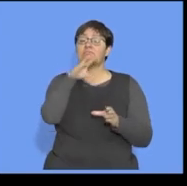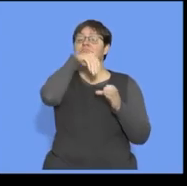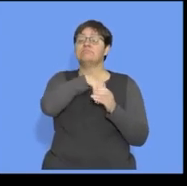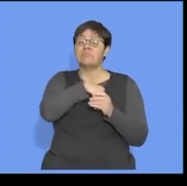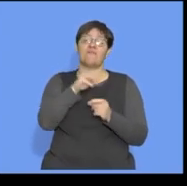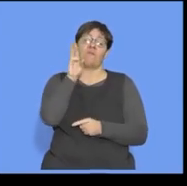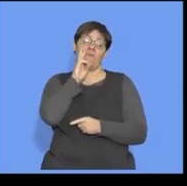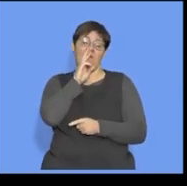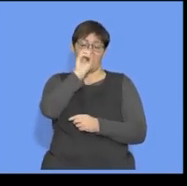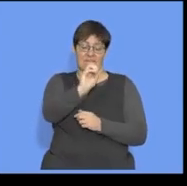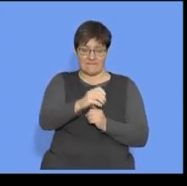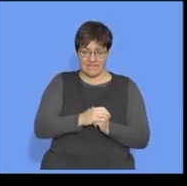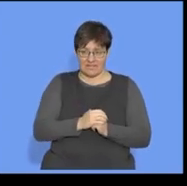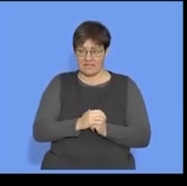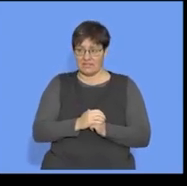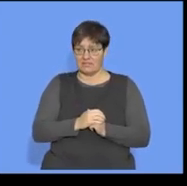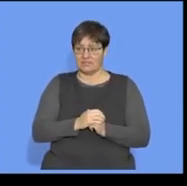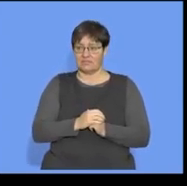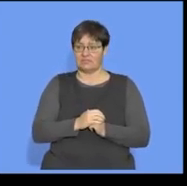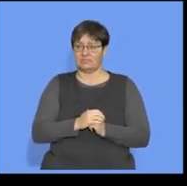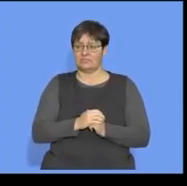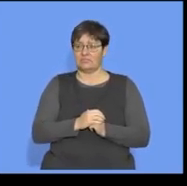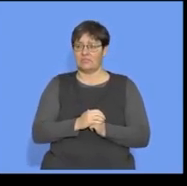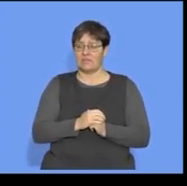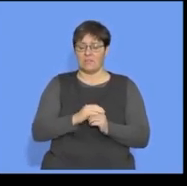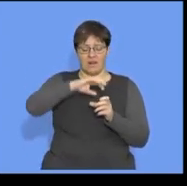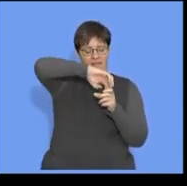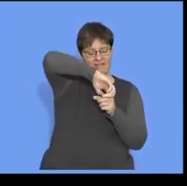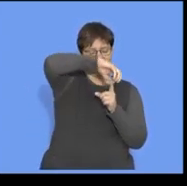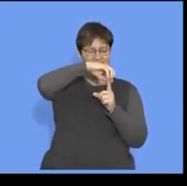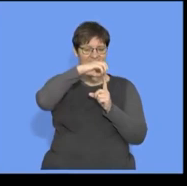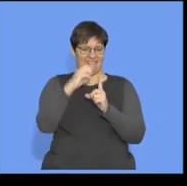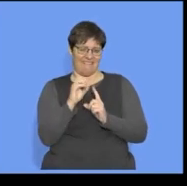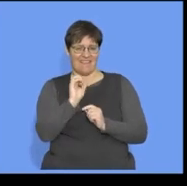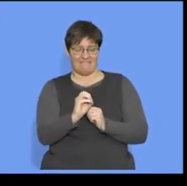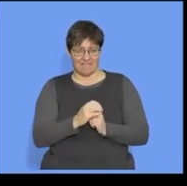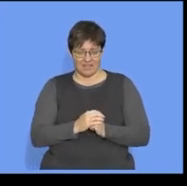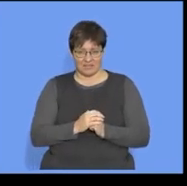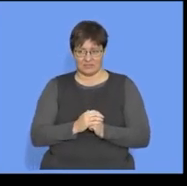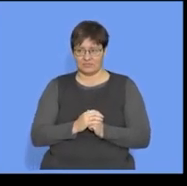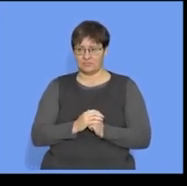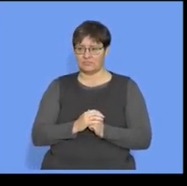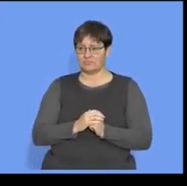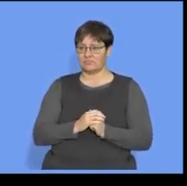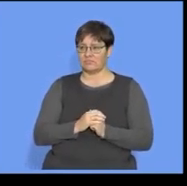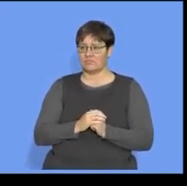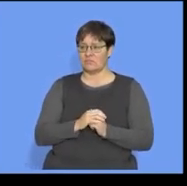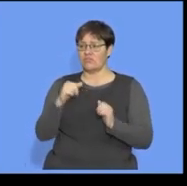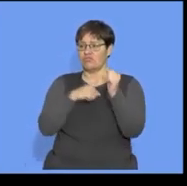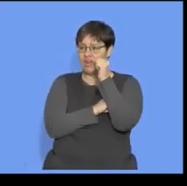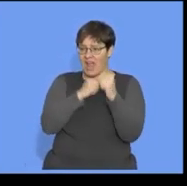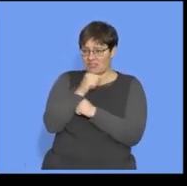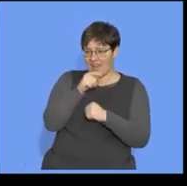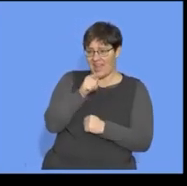is filled with the fluid. Here we've got the semicircular canals here, these